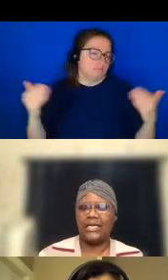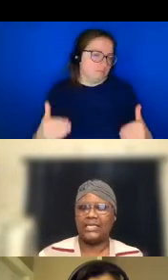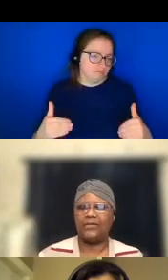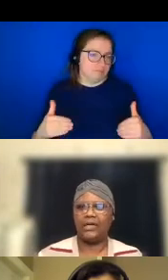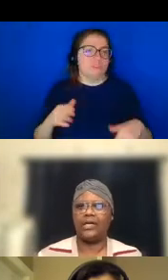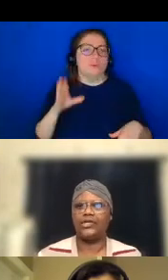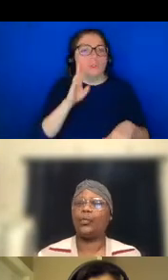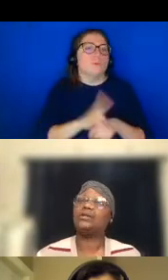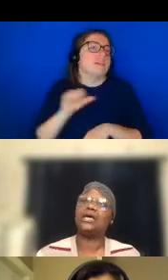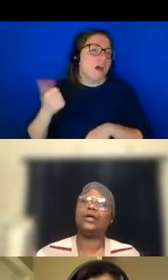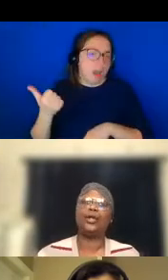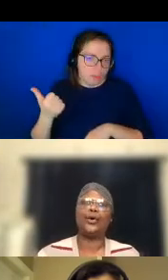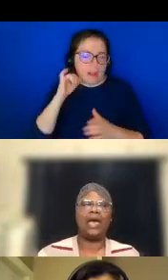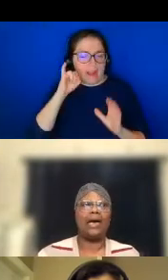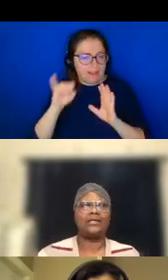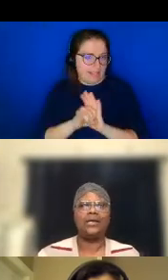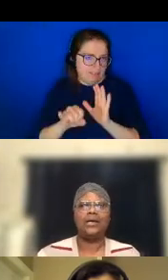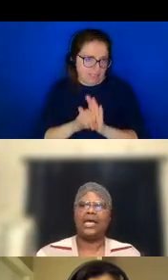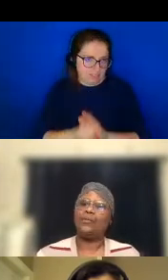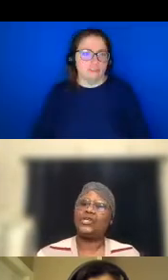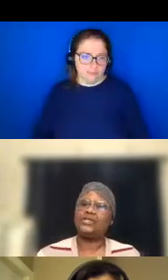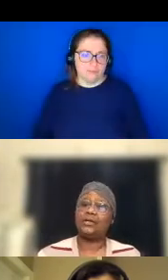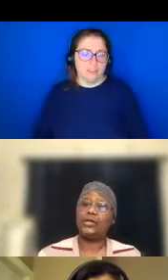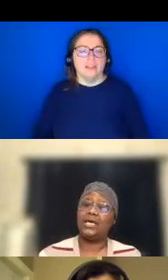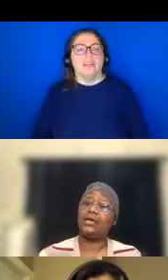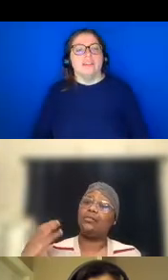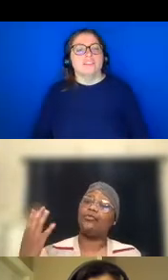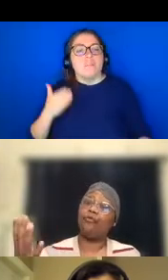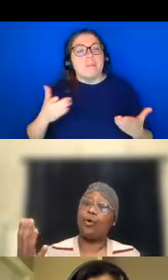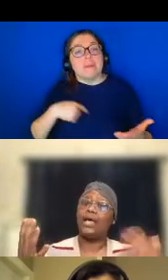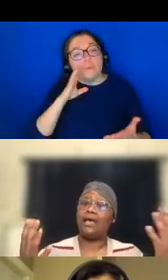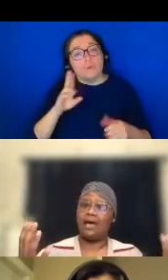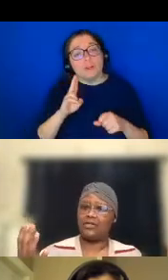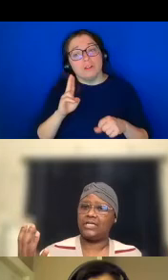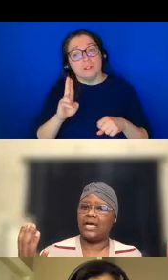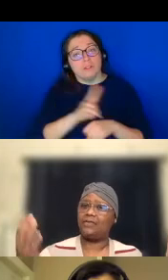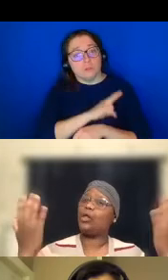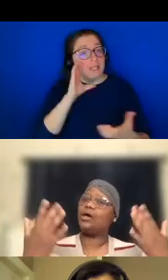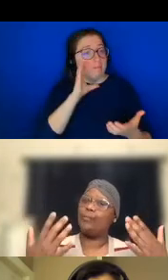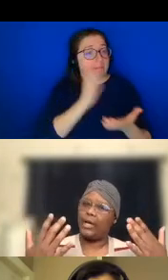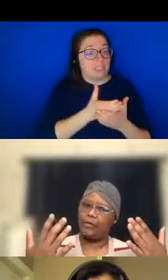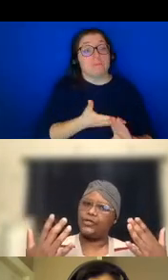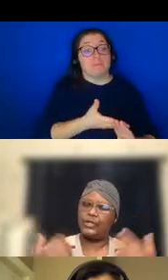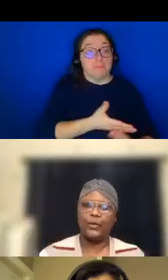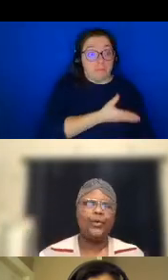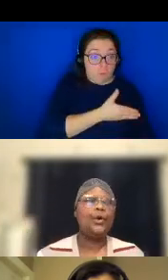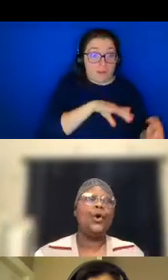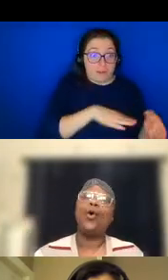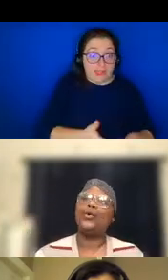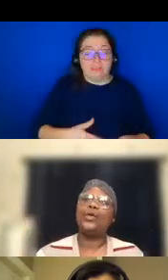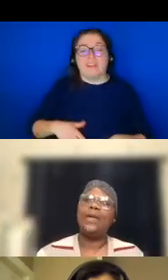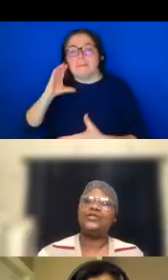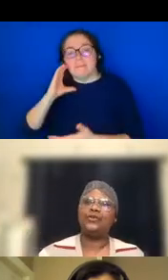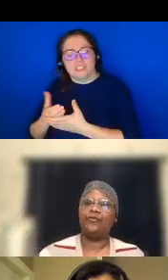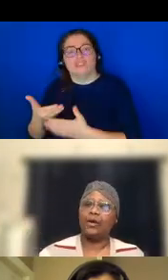scientific identification. We'll take a look at images that were taken before and after death, and we'll compare the two. Or